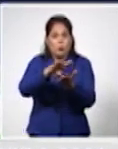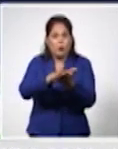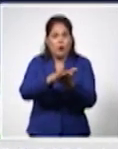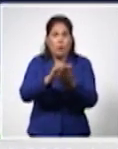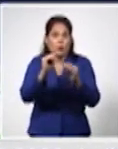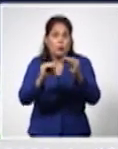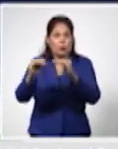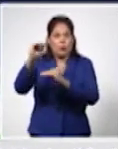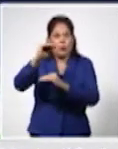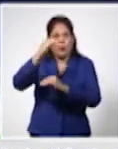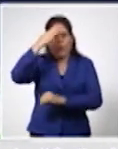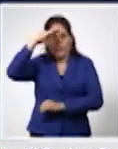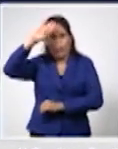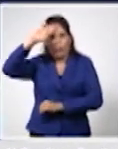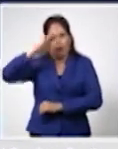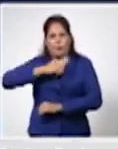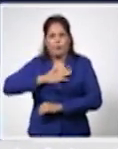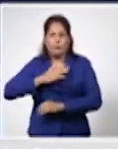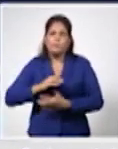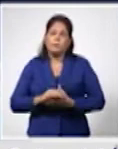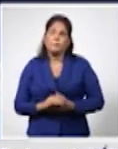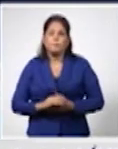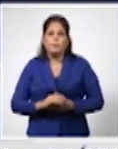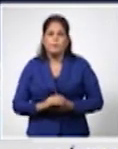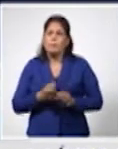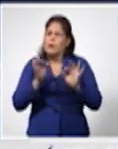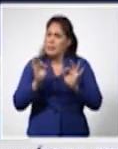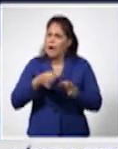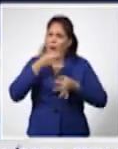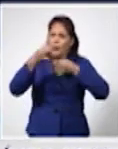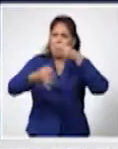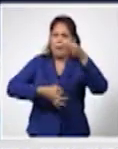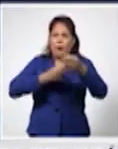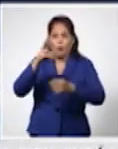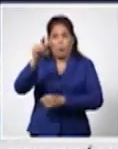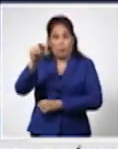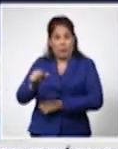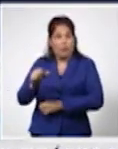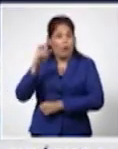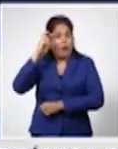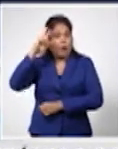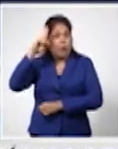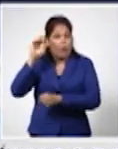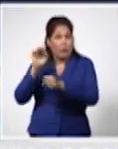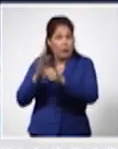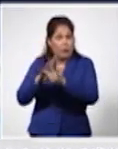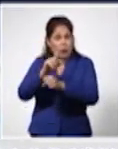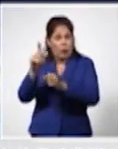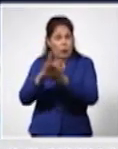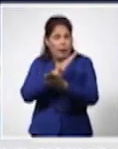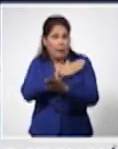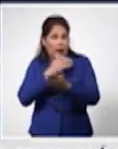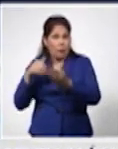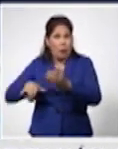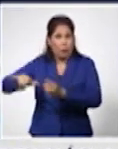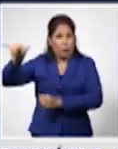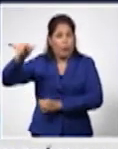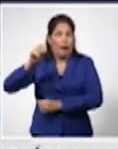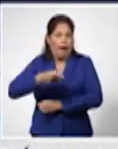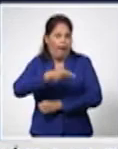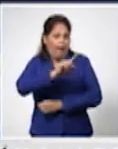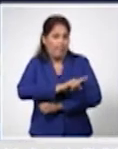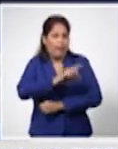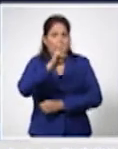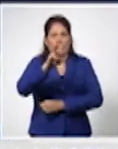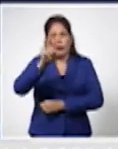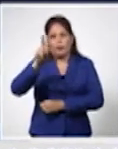of 3.66%, puts it in 113th in the world, after Namibia's